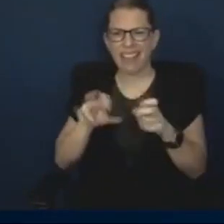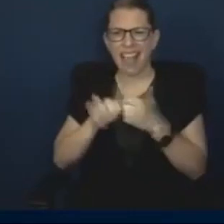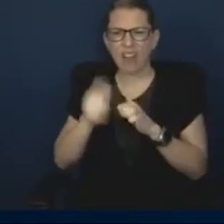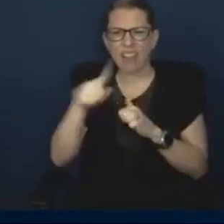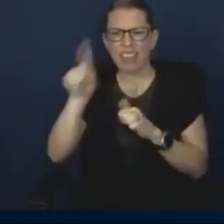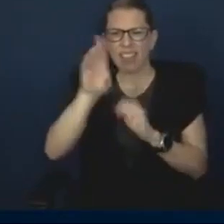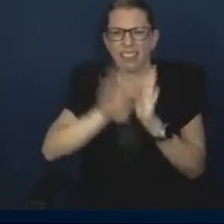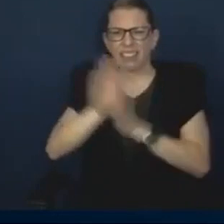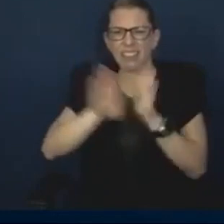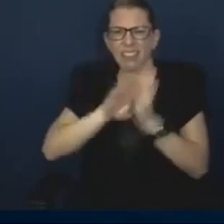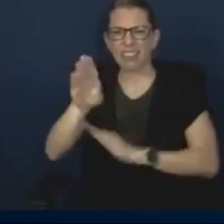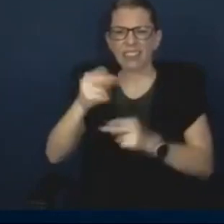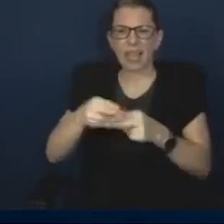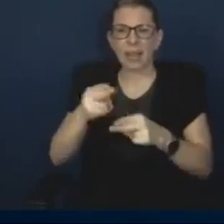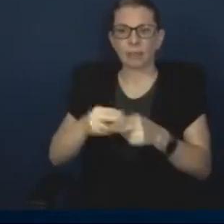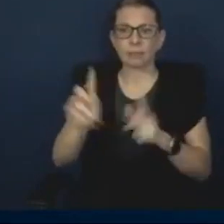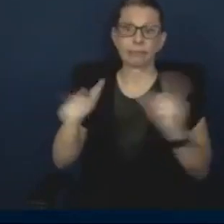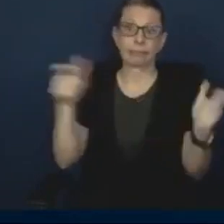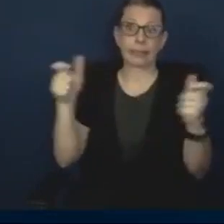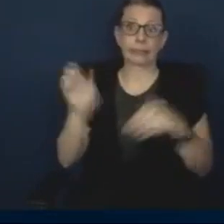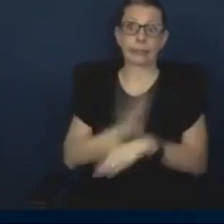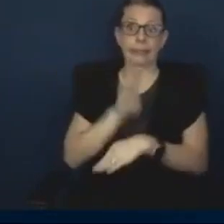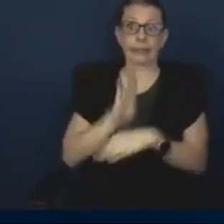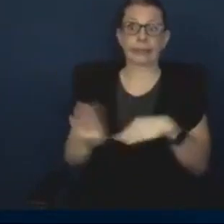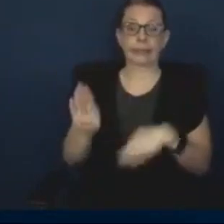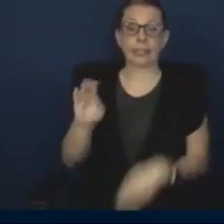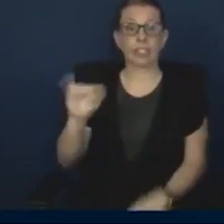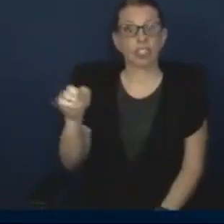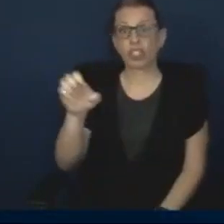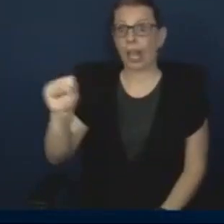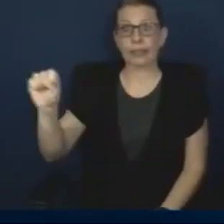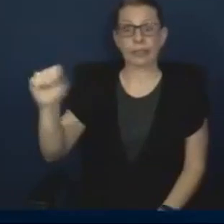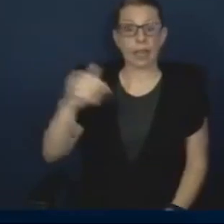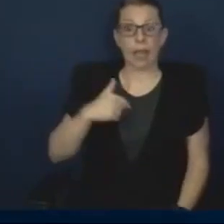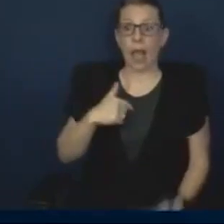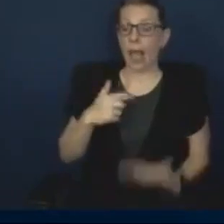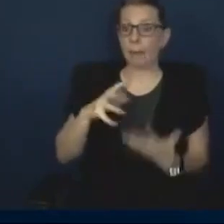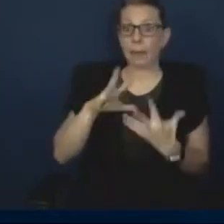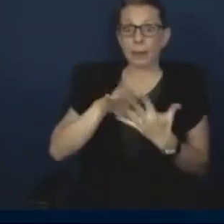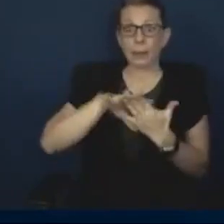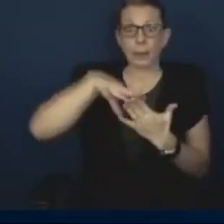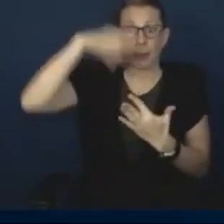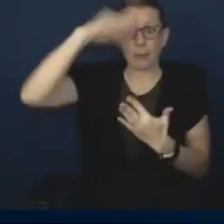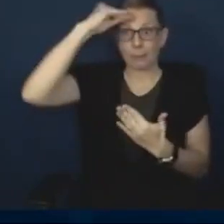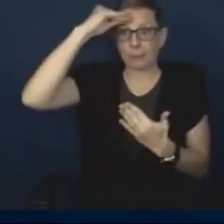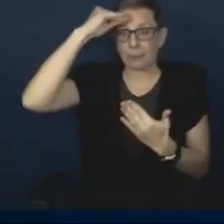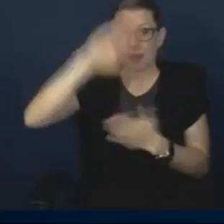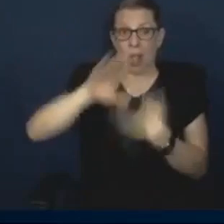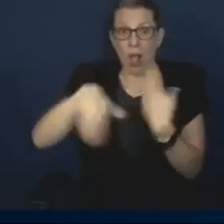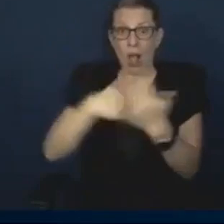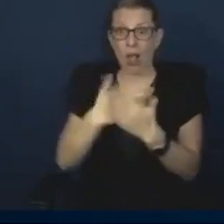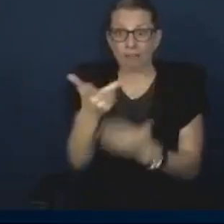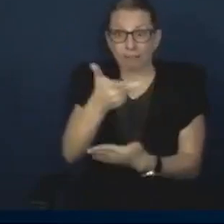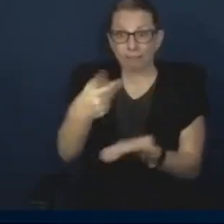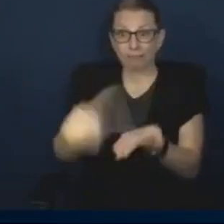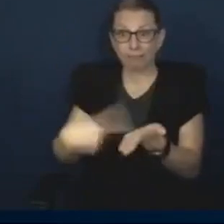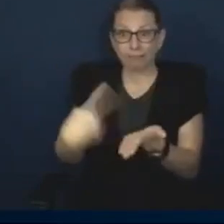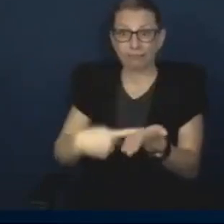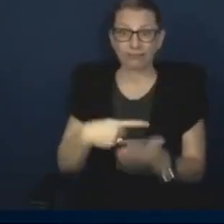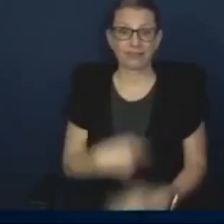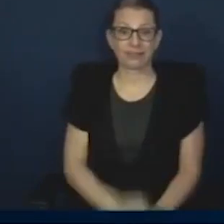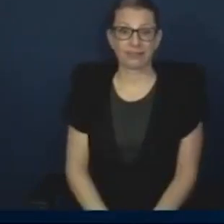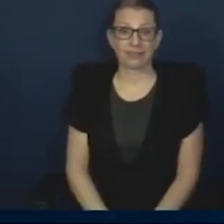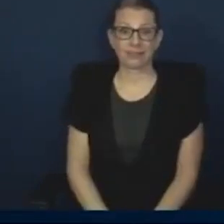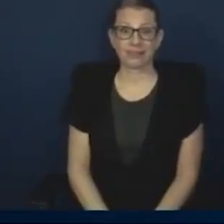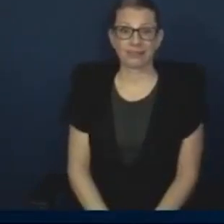People like you, Justin, this is where you're... I know, that's what I'm saying. I'm absorbing all of this. This is so... Sure. I don't want to know what you could